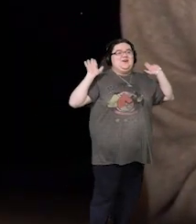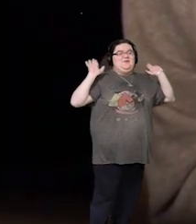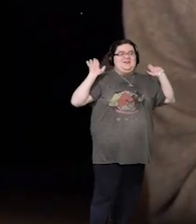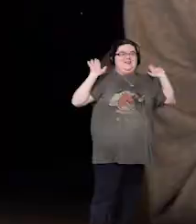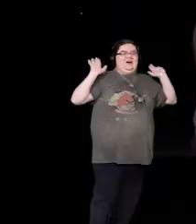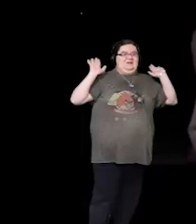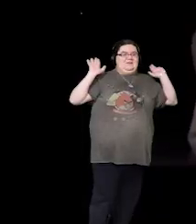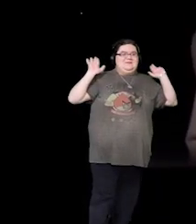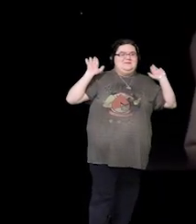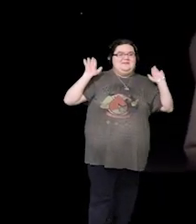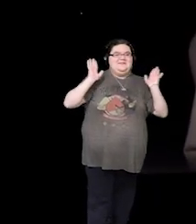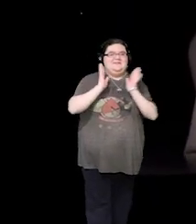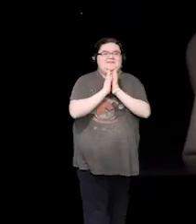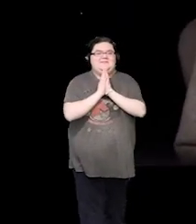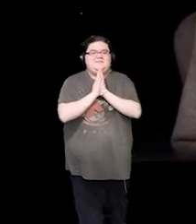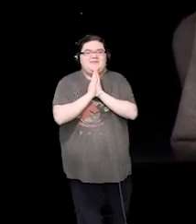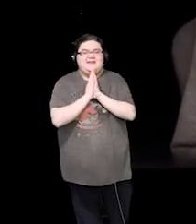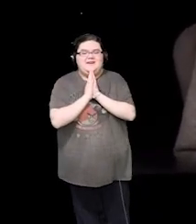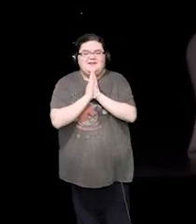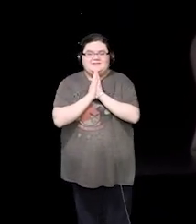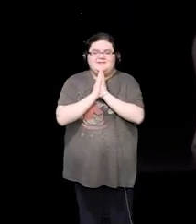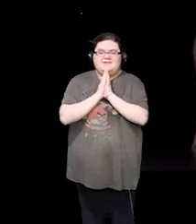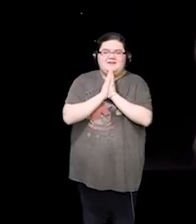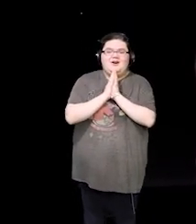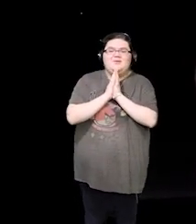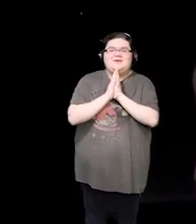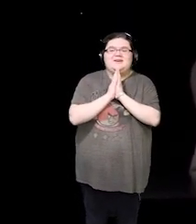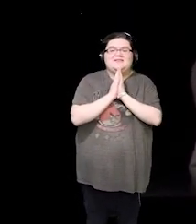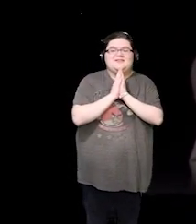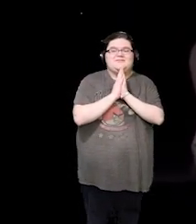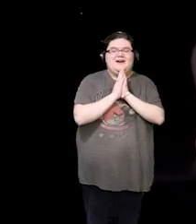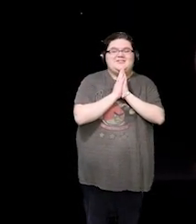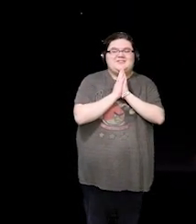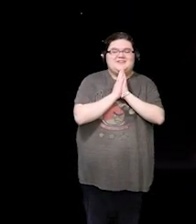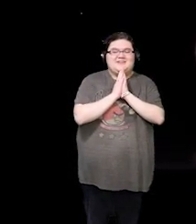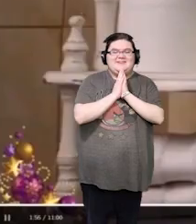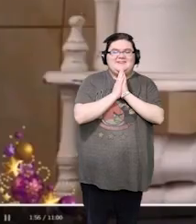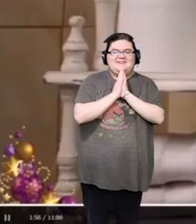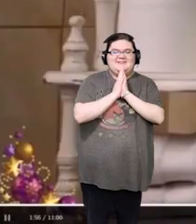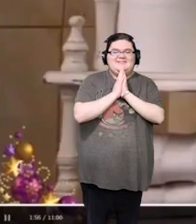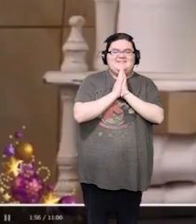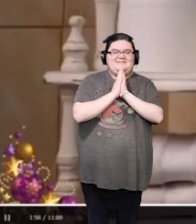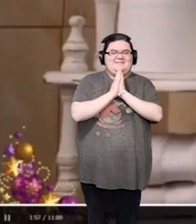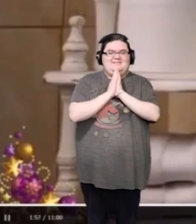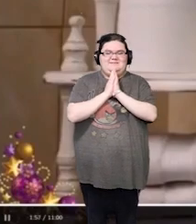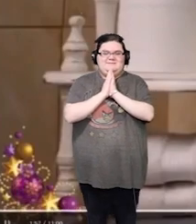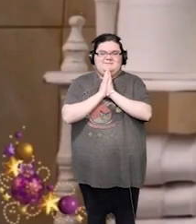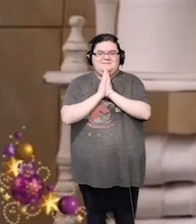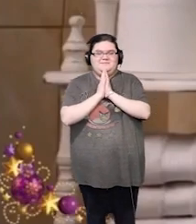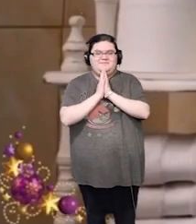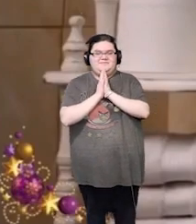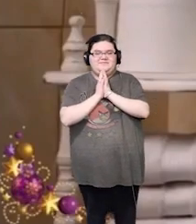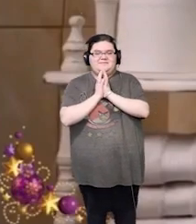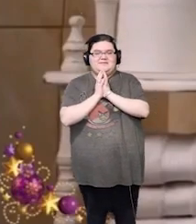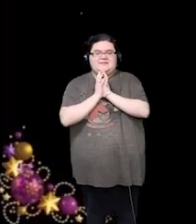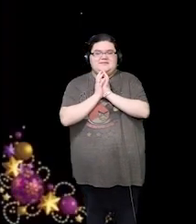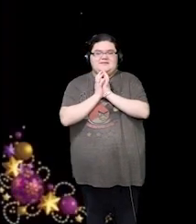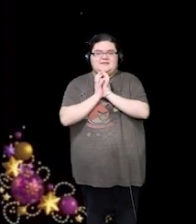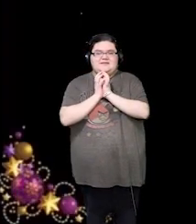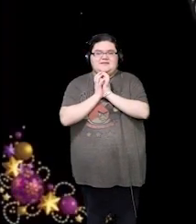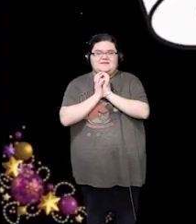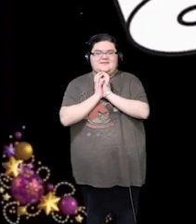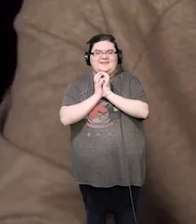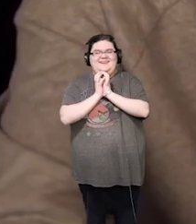I'm not even gonna attempt. I don't want to know. Looks like you got a bruise here, by the way. But it does. Oh, because of the smudge. Yeah, Santa, hurry up. I really need to